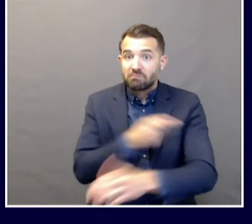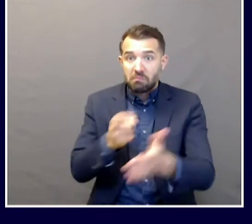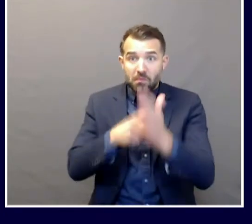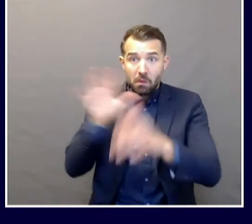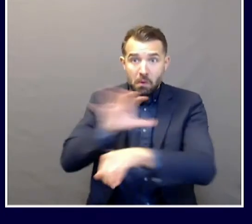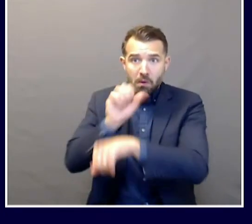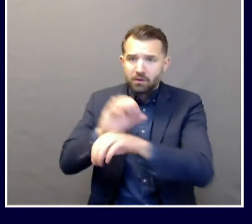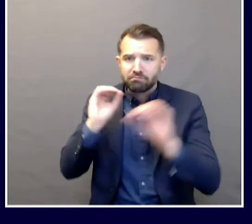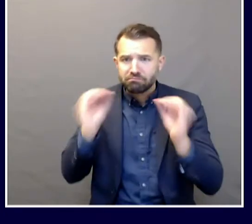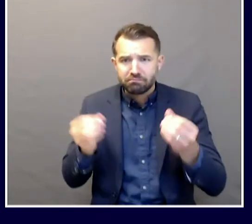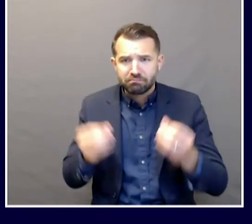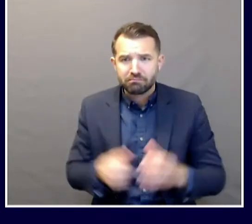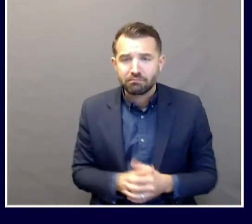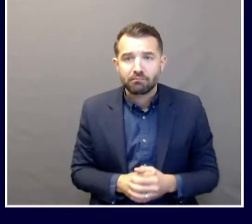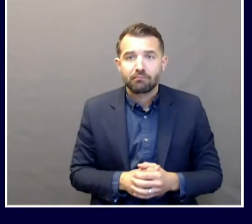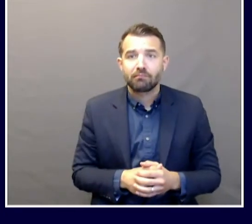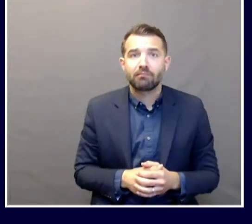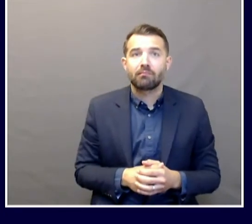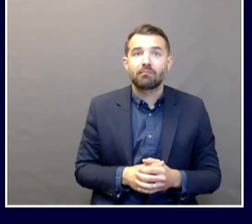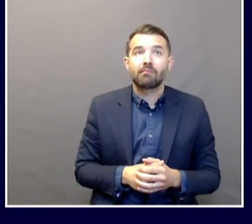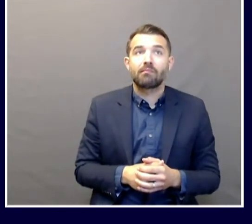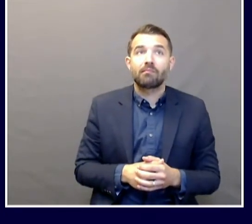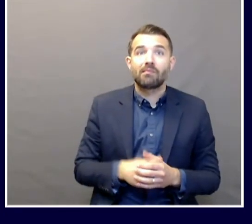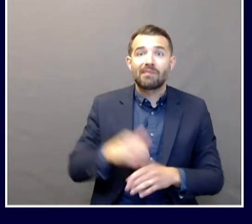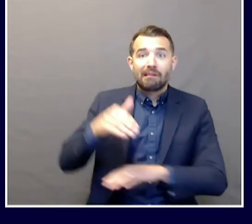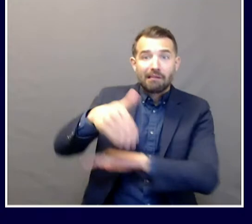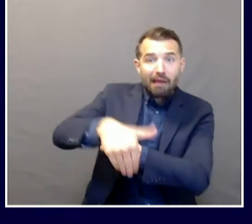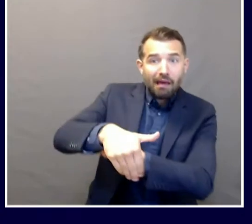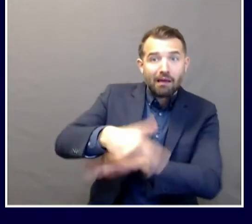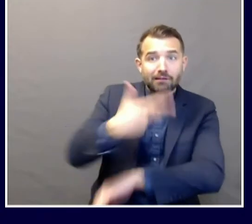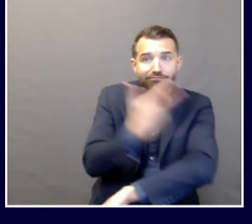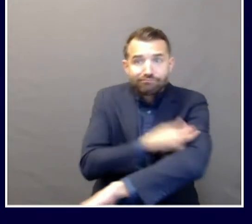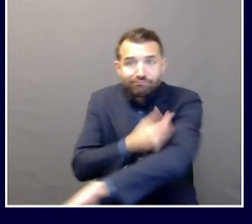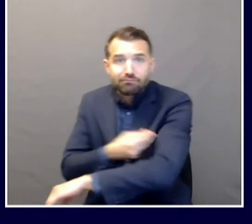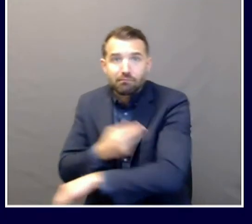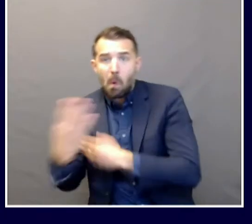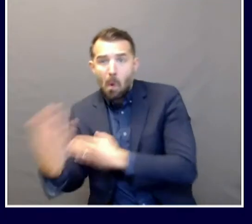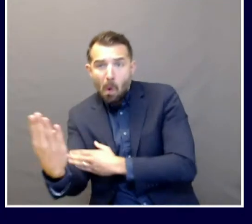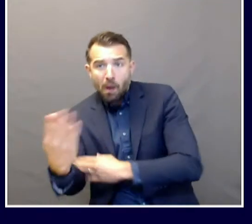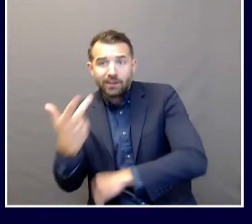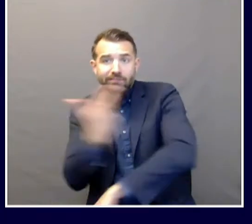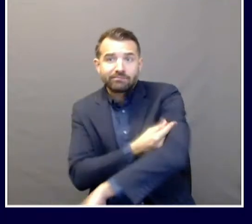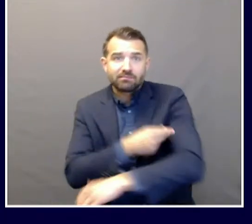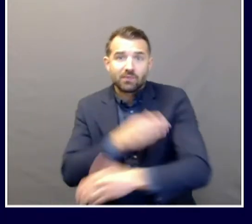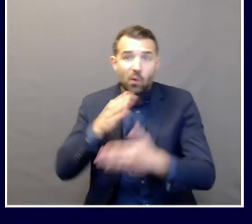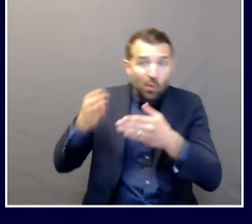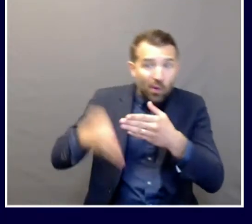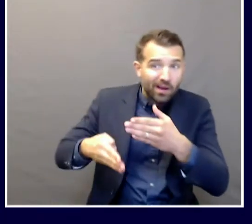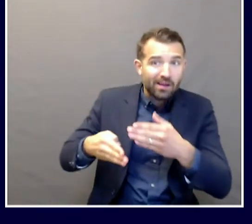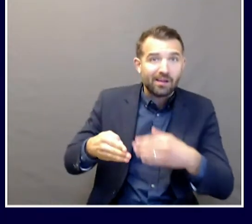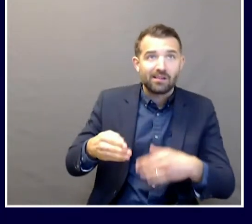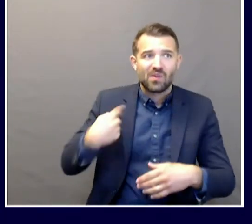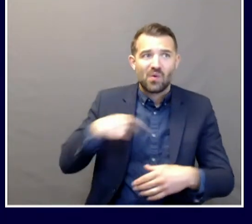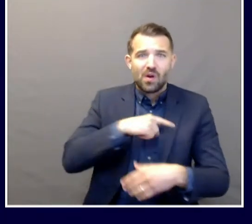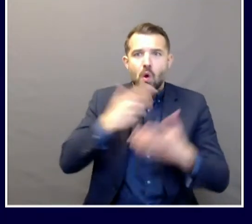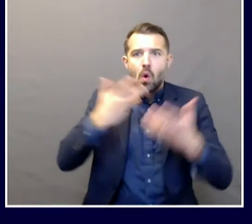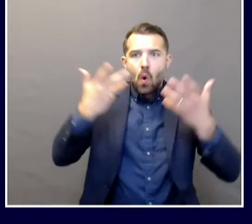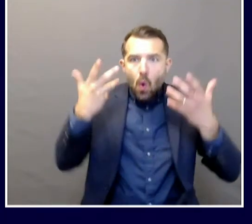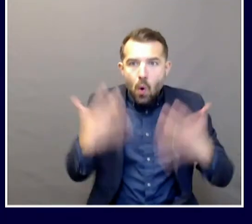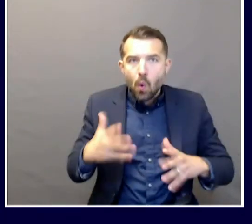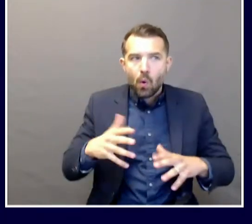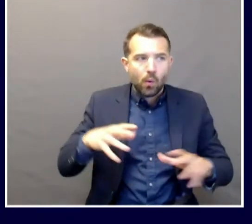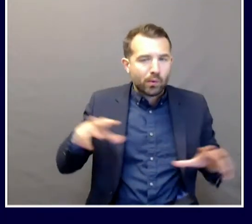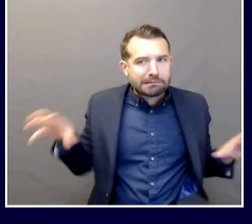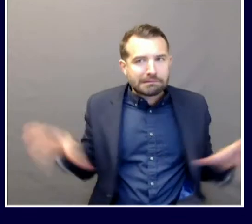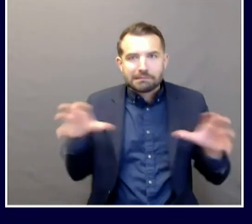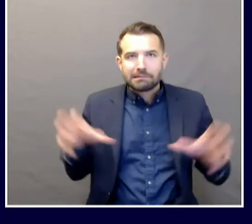after hours because we know a lot of people are working. And so we need to make plans so that the vaccines can be made available at a